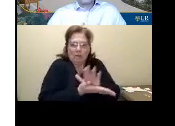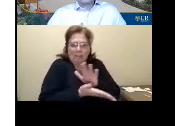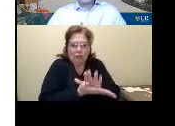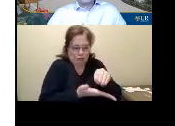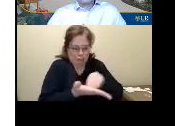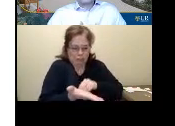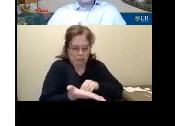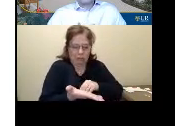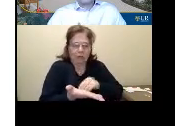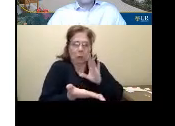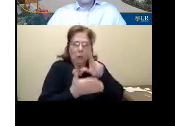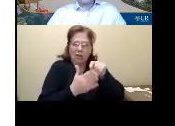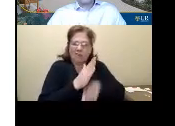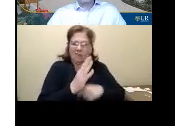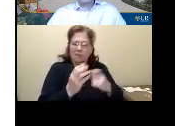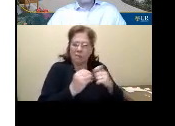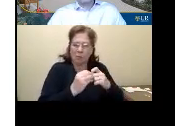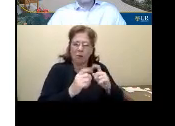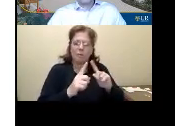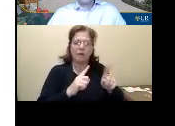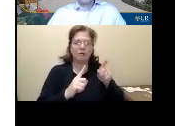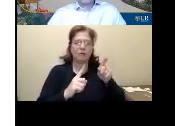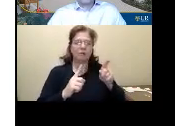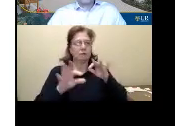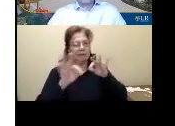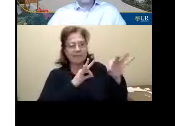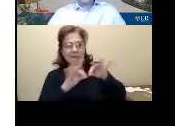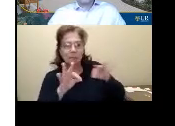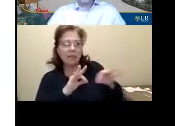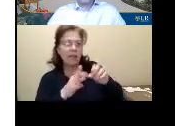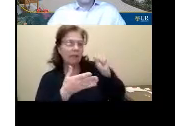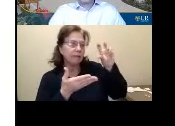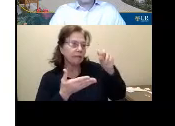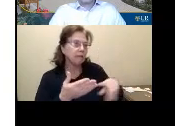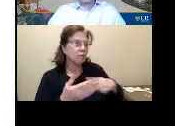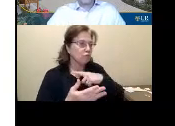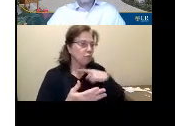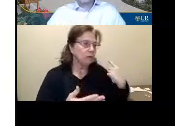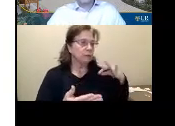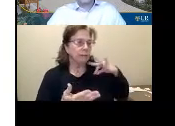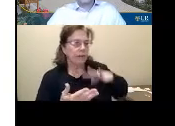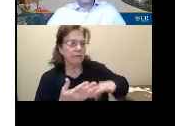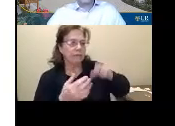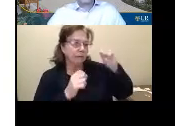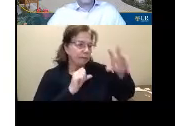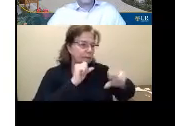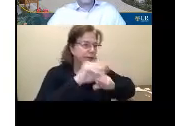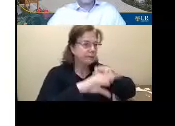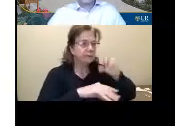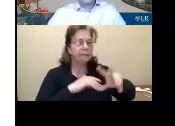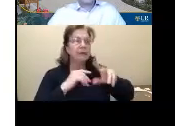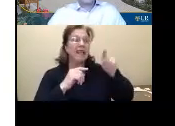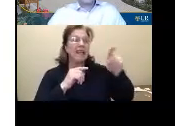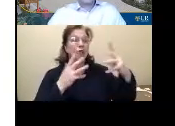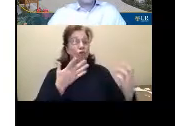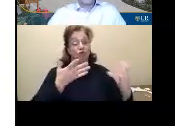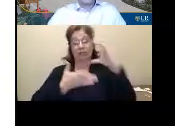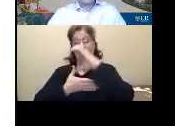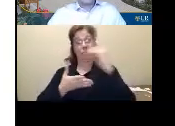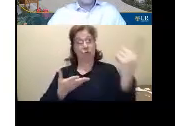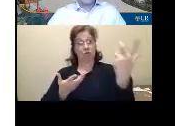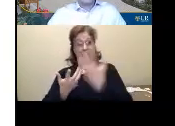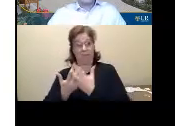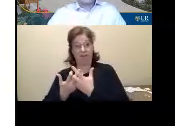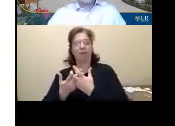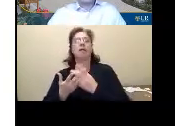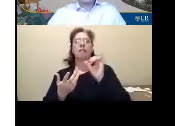basically explaining the program to patients, the risks and benefits of the program, and assuring that the patient meets the inclusion criteria. That